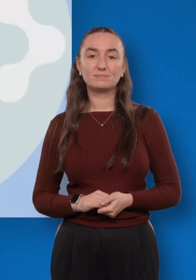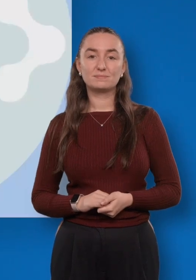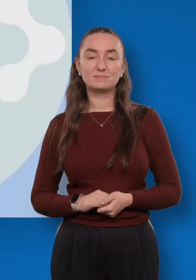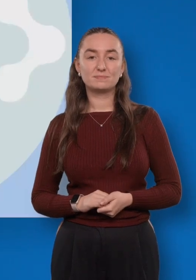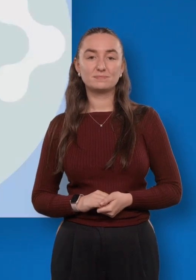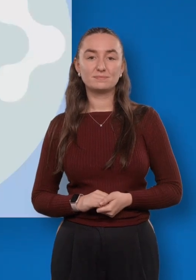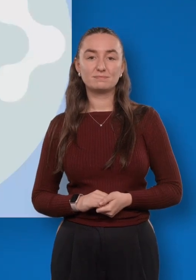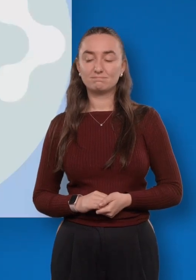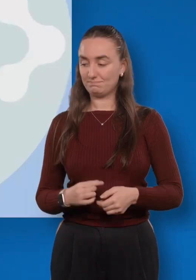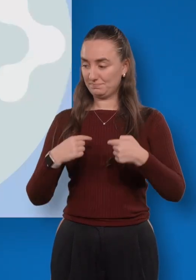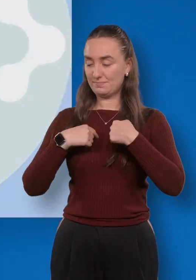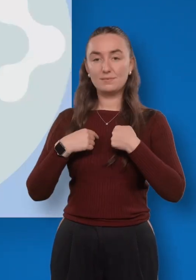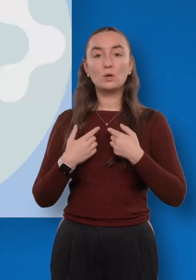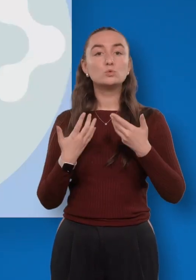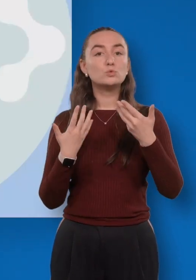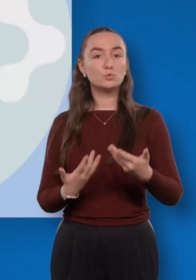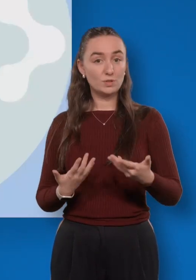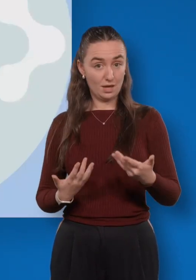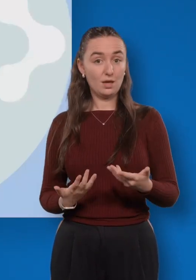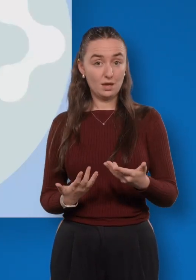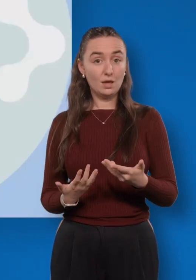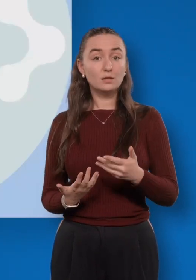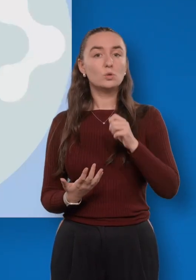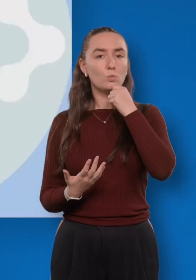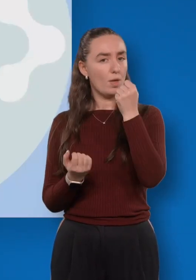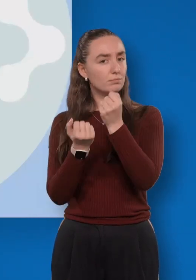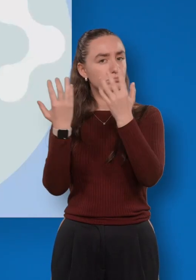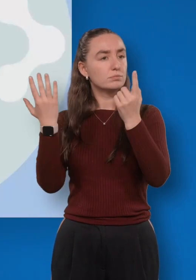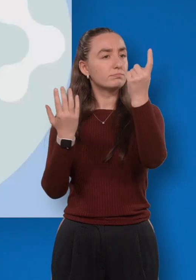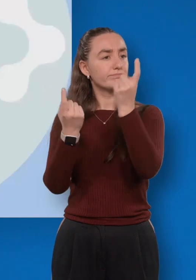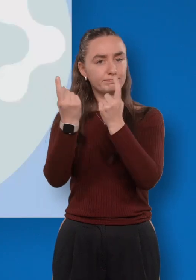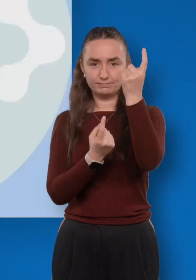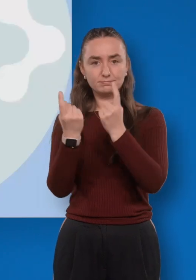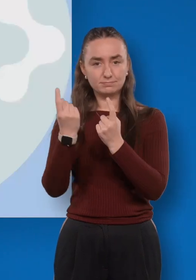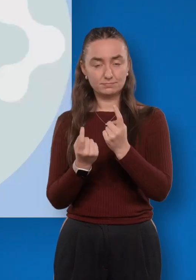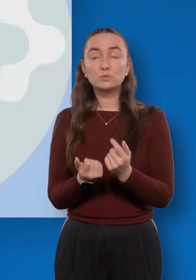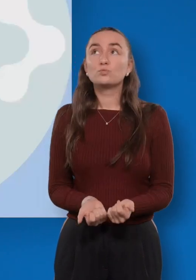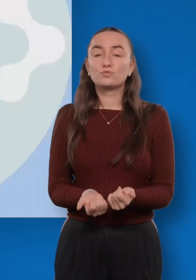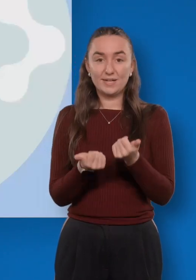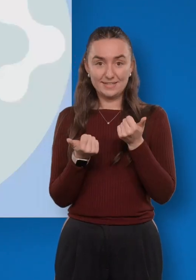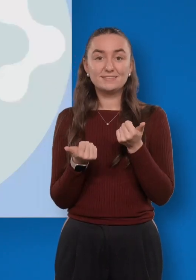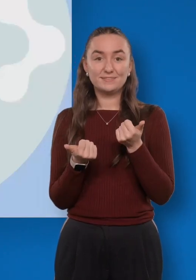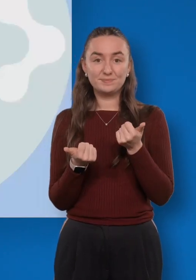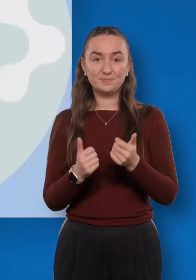to, like today, we're going to have quite a lot of people joining in, which is really, really good to see.